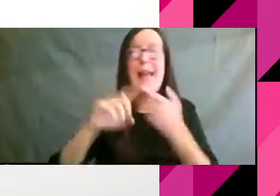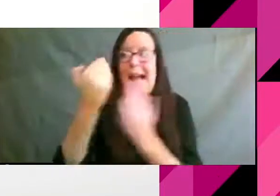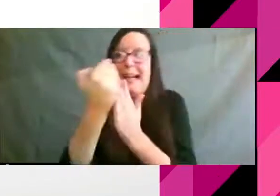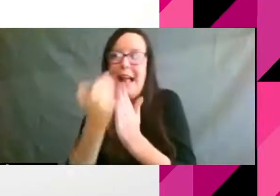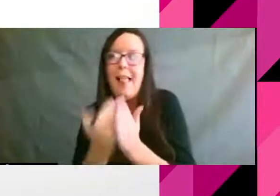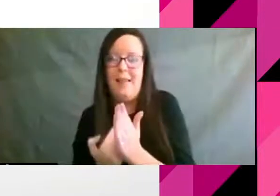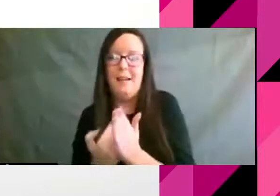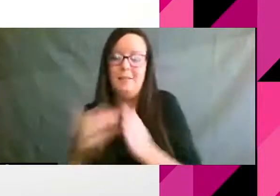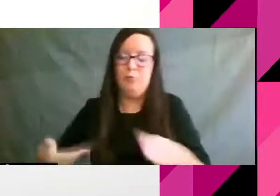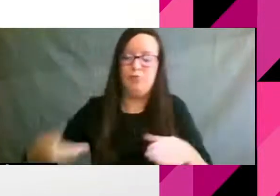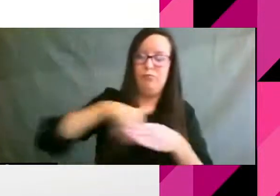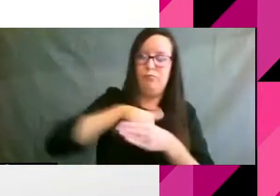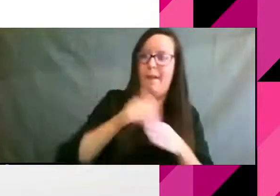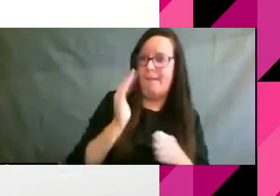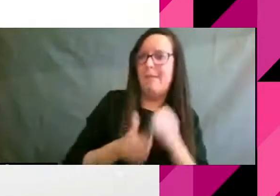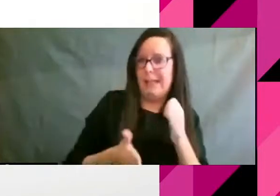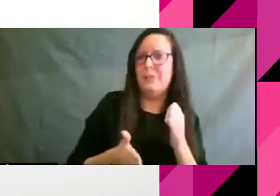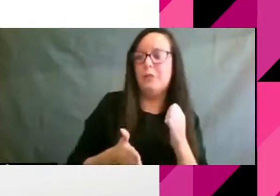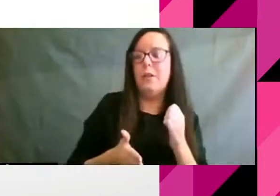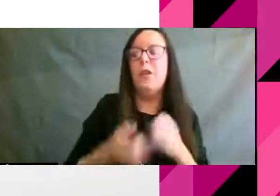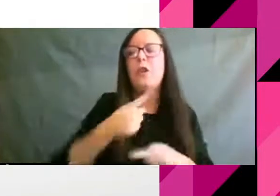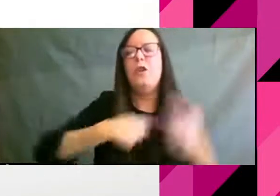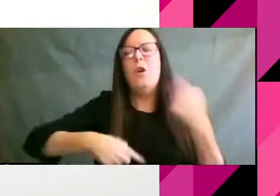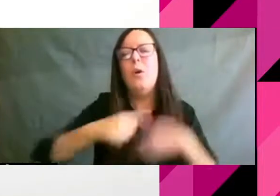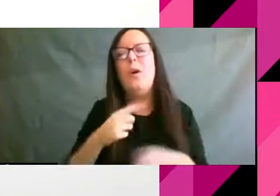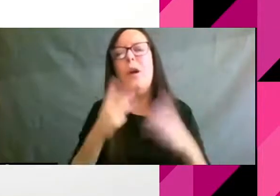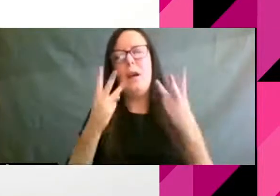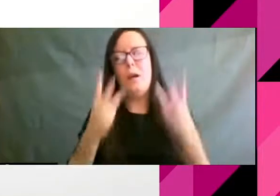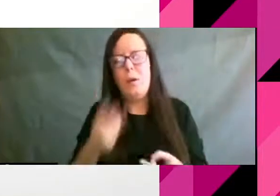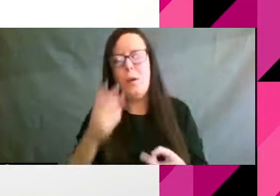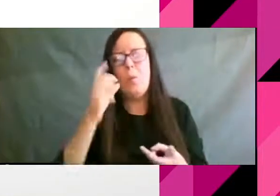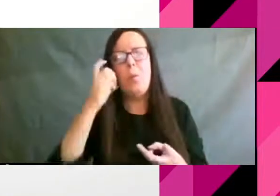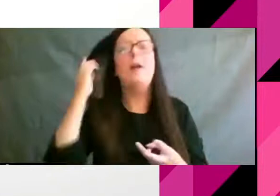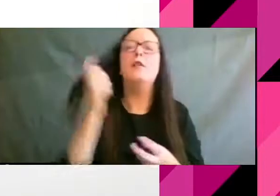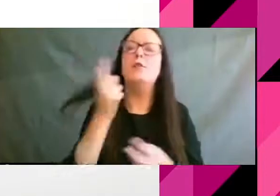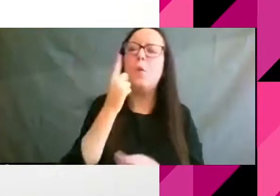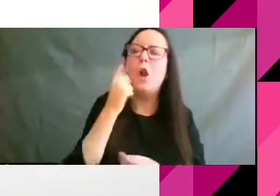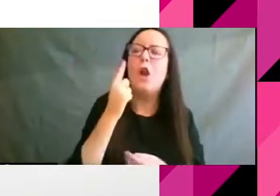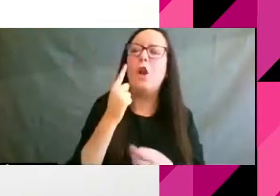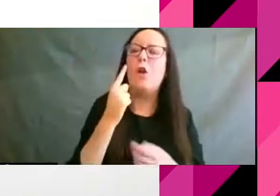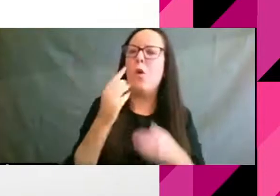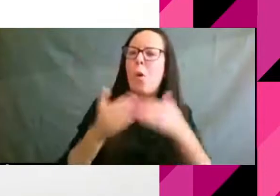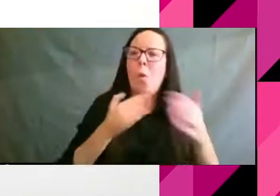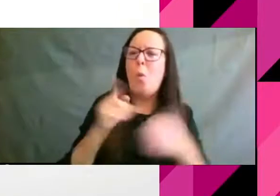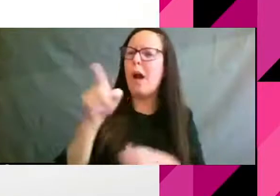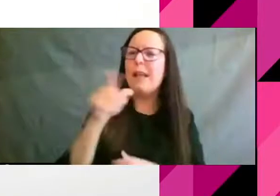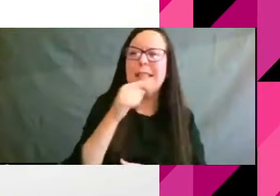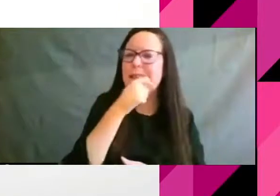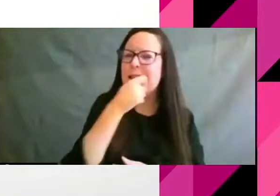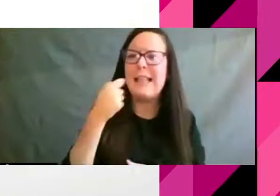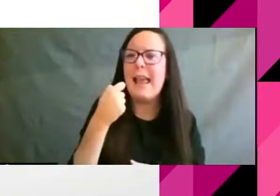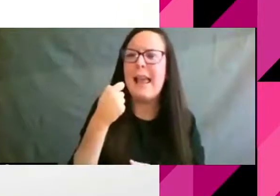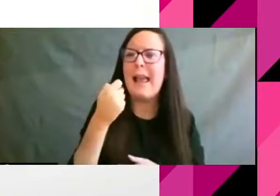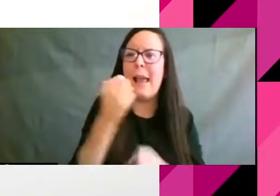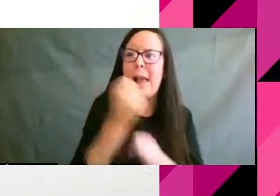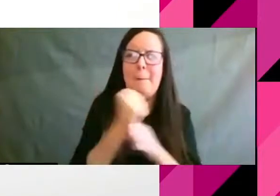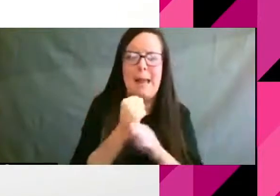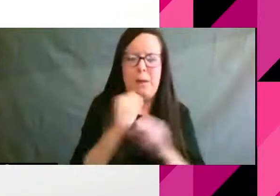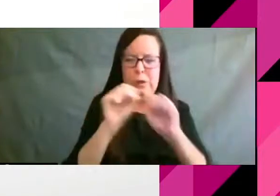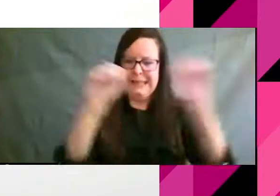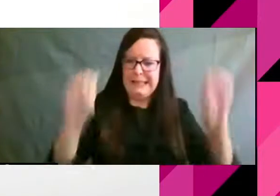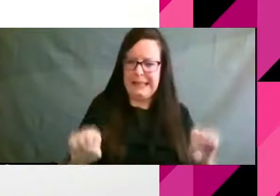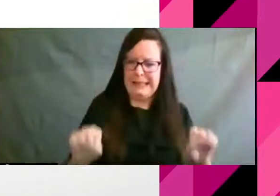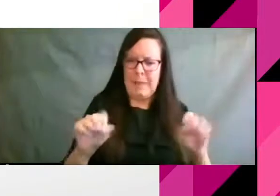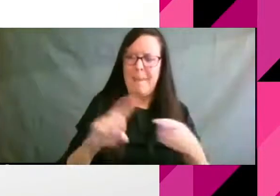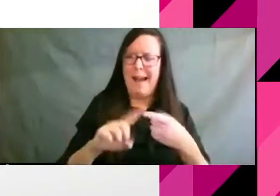also want to look at what the Convention on the Rights of Persons with Disabilities says about access to justice. We